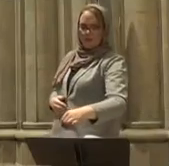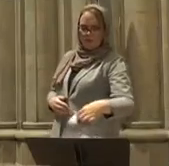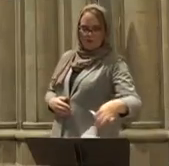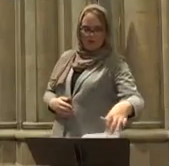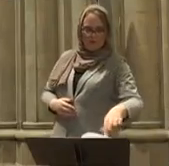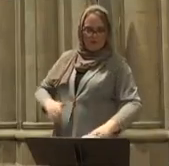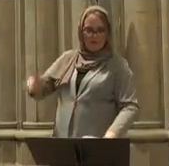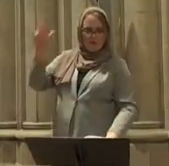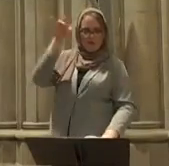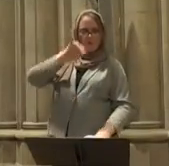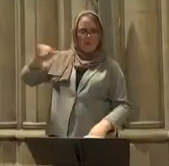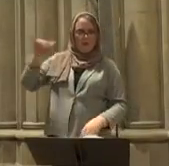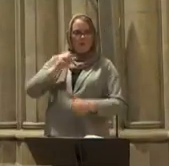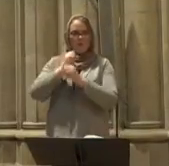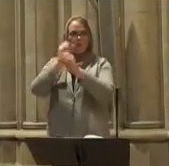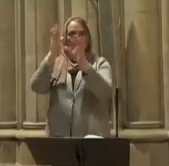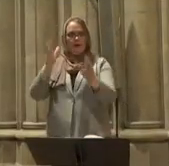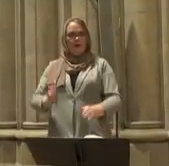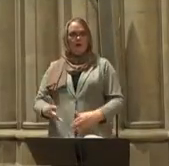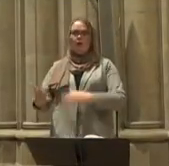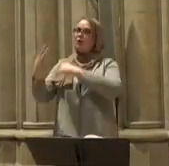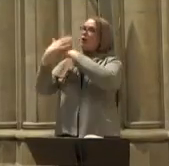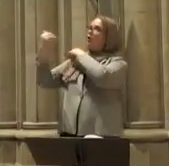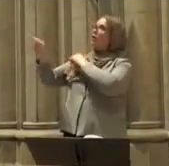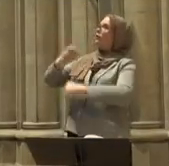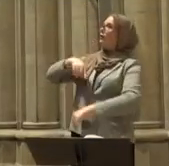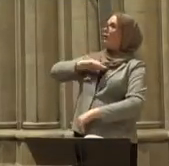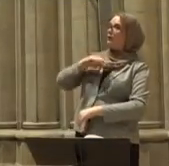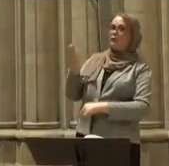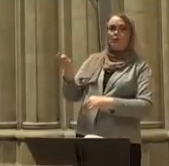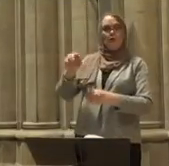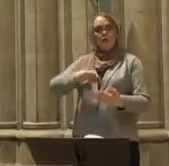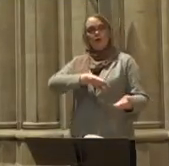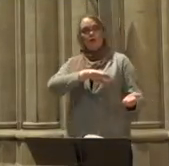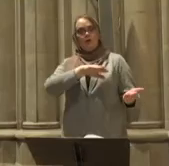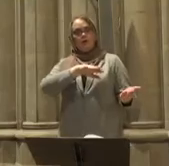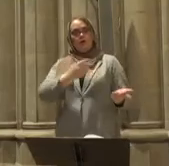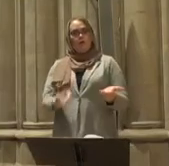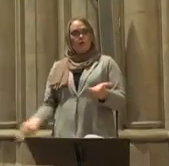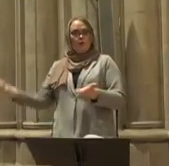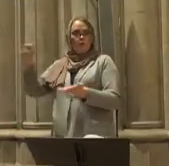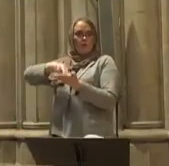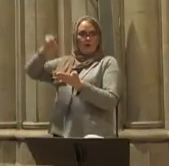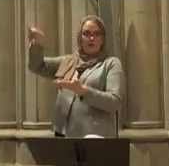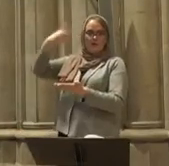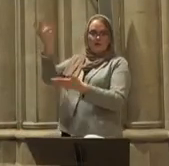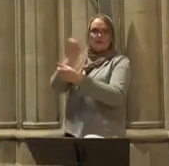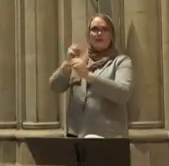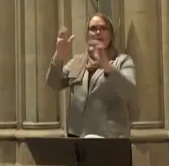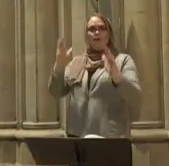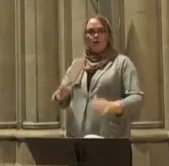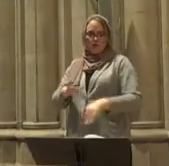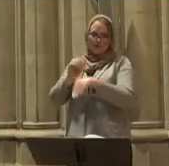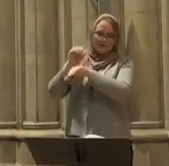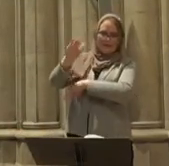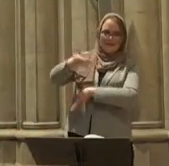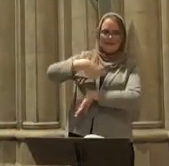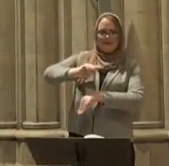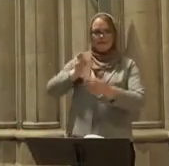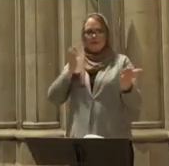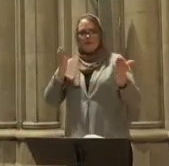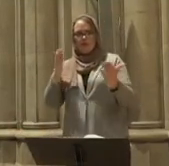The eternal Creator calls us, the risen Savior sends us, the dynamic Spirit empowers us.